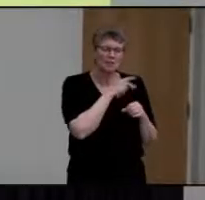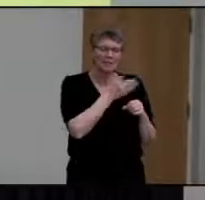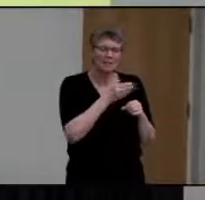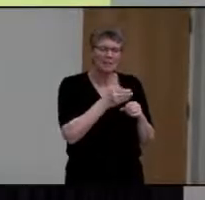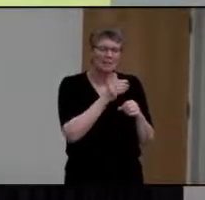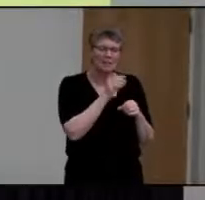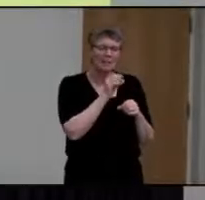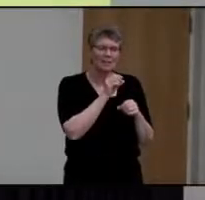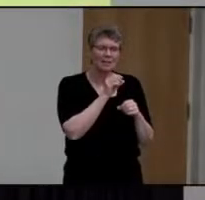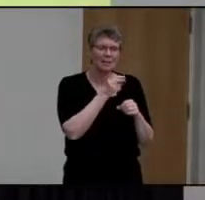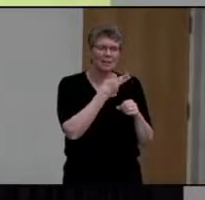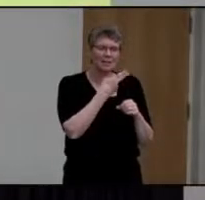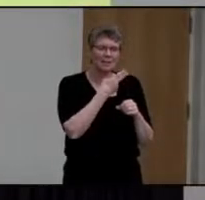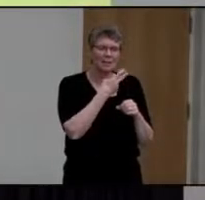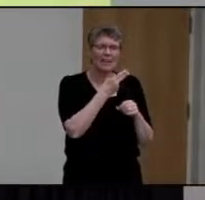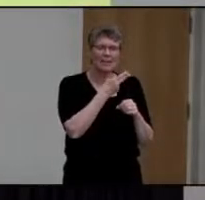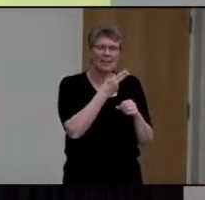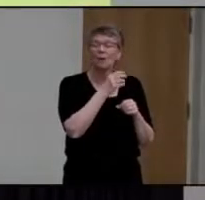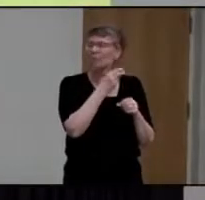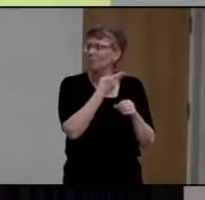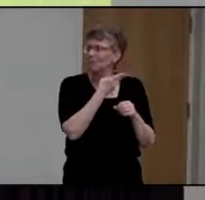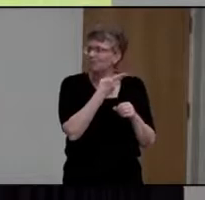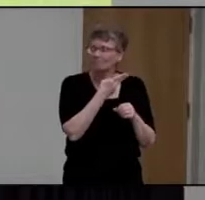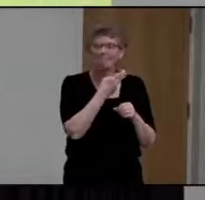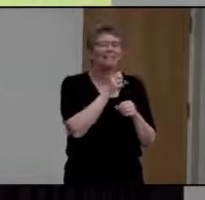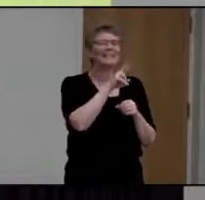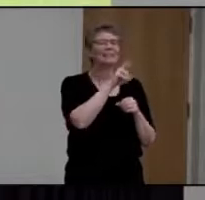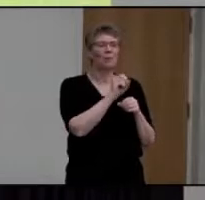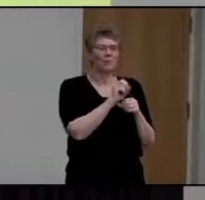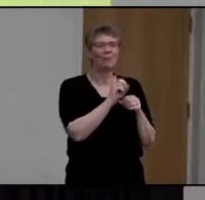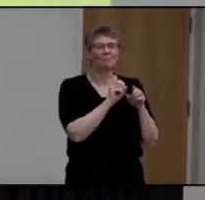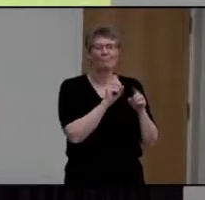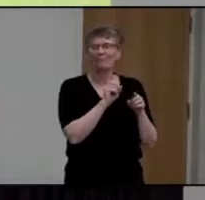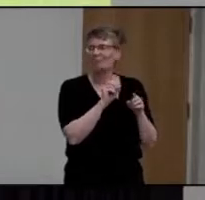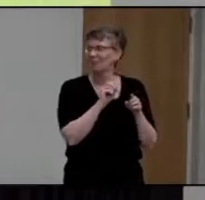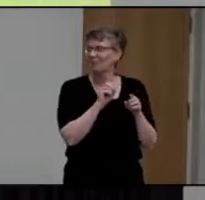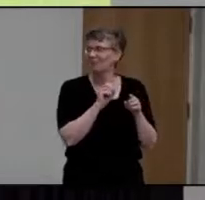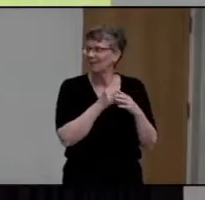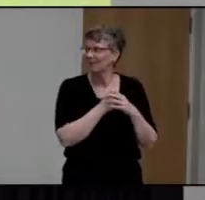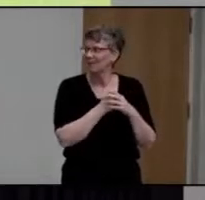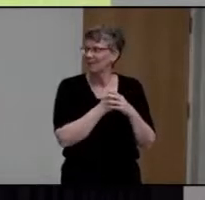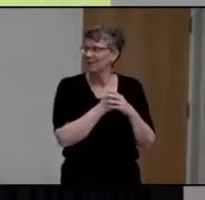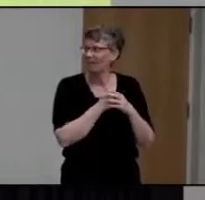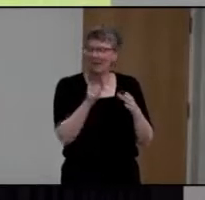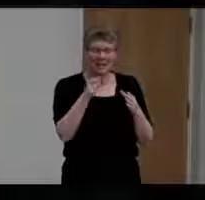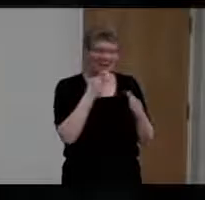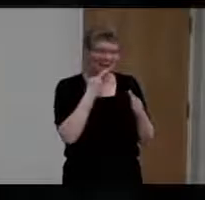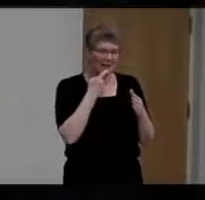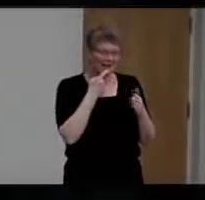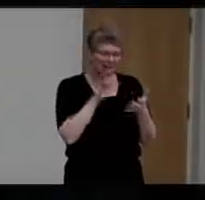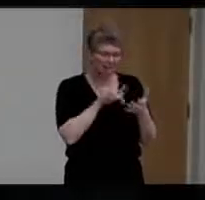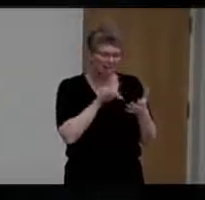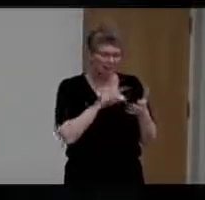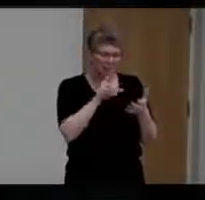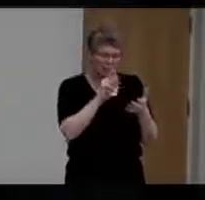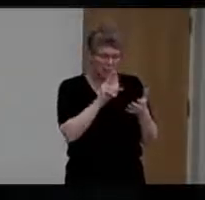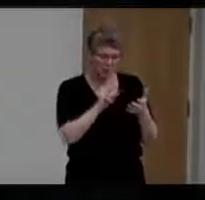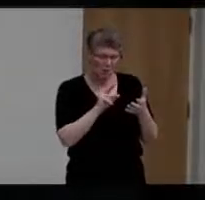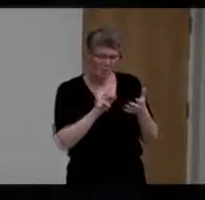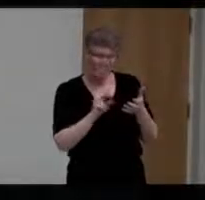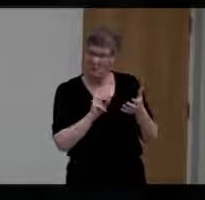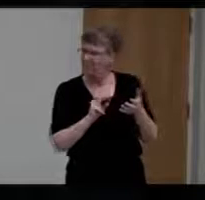story because I started, the deeper I get into this, the more I was like, well, I'm turning it off. No access to any of my data. And then none of my apps